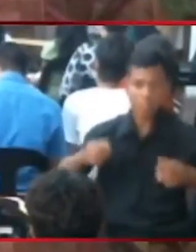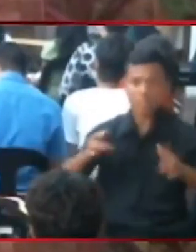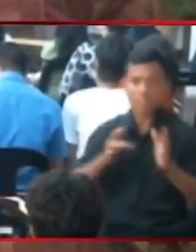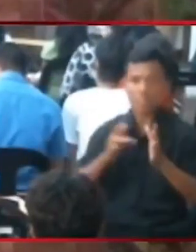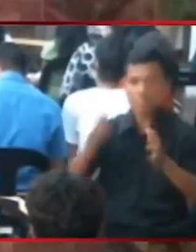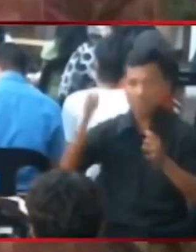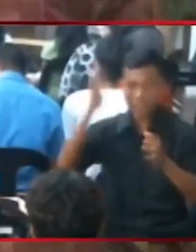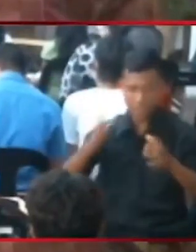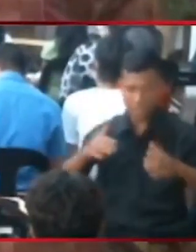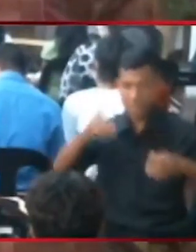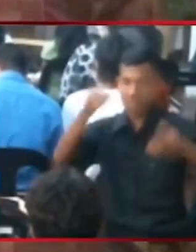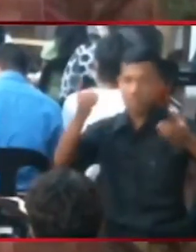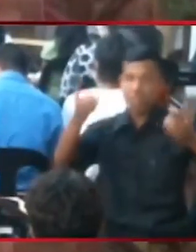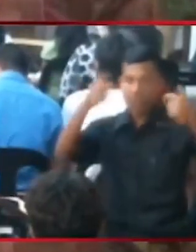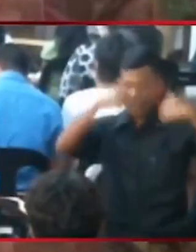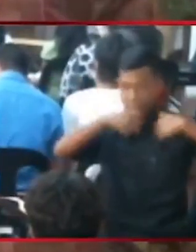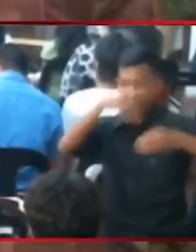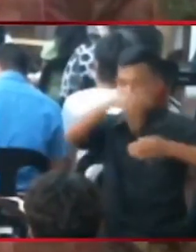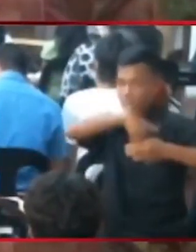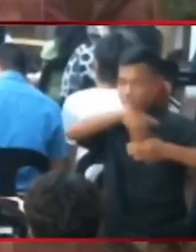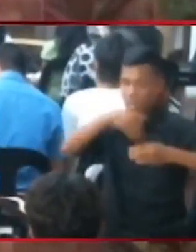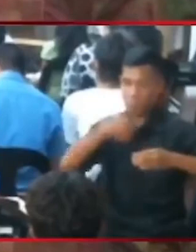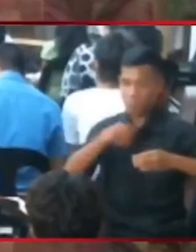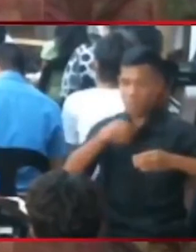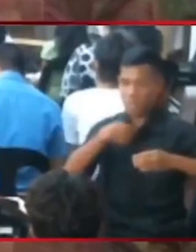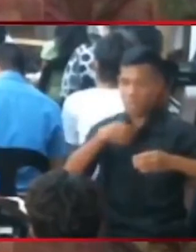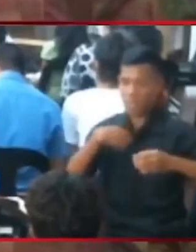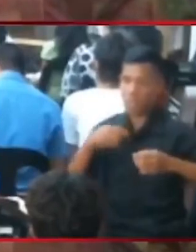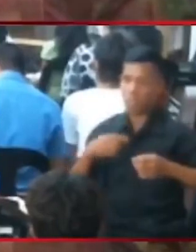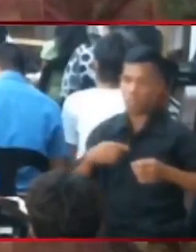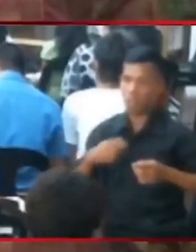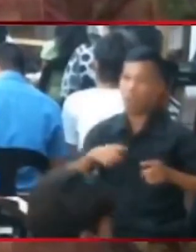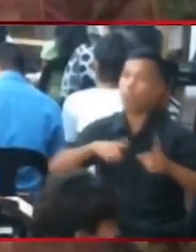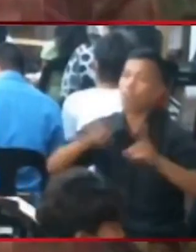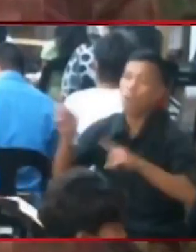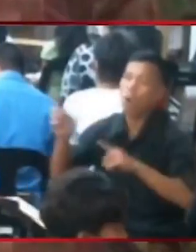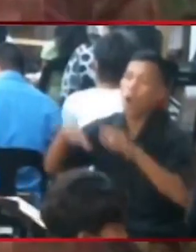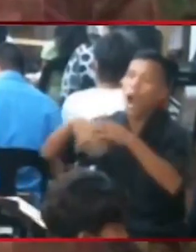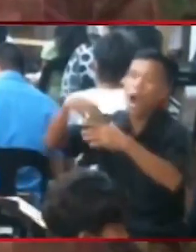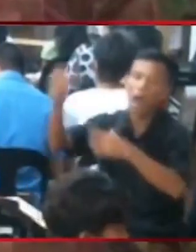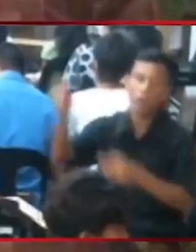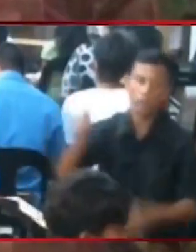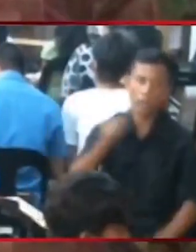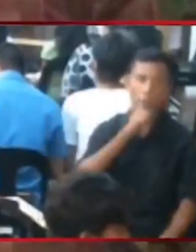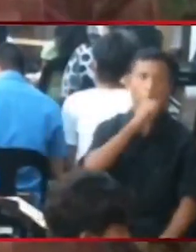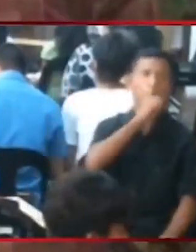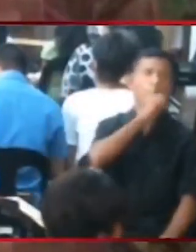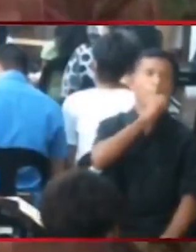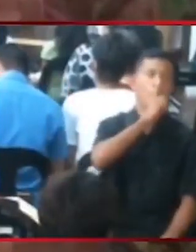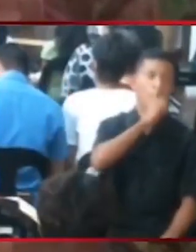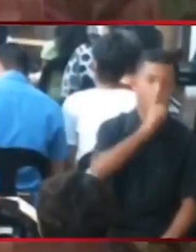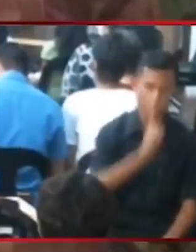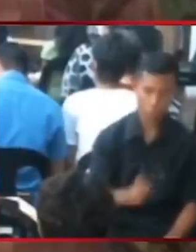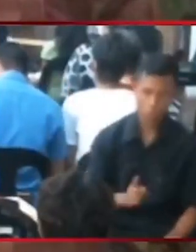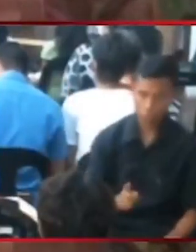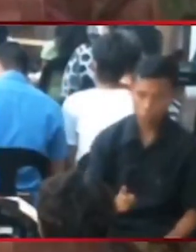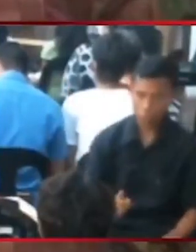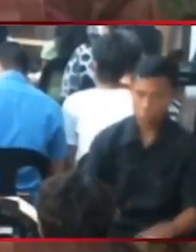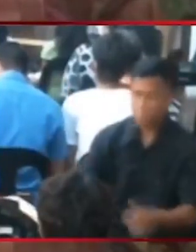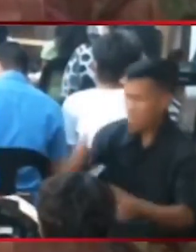He's living in me. Go out and prove to the world, to the